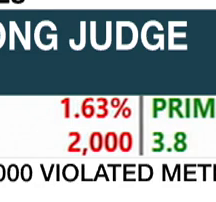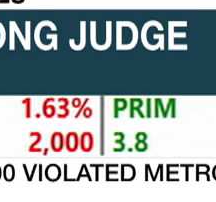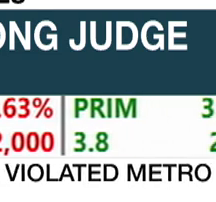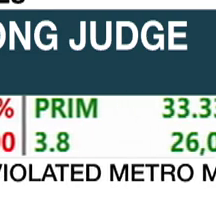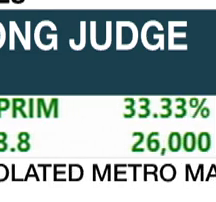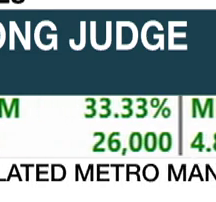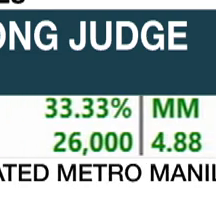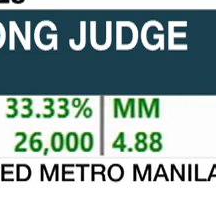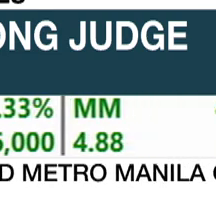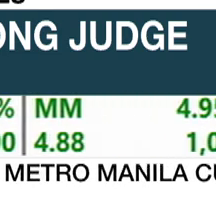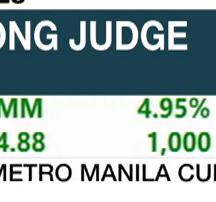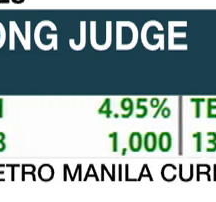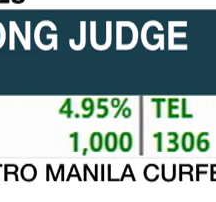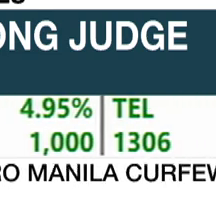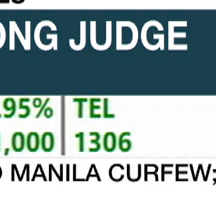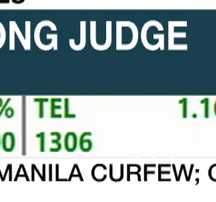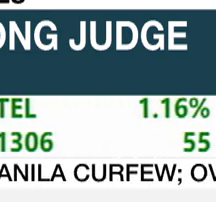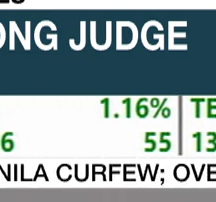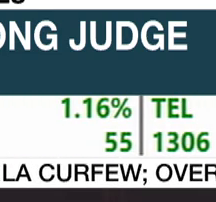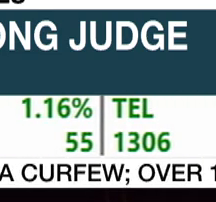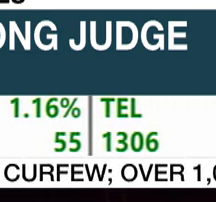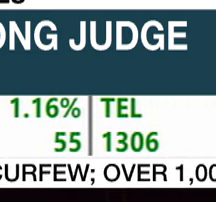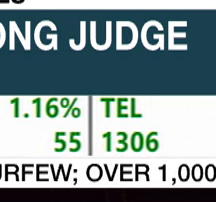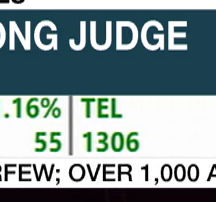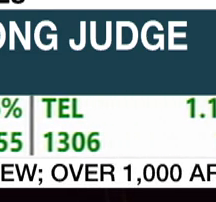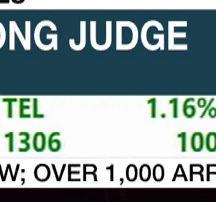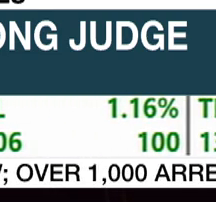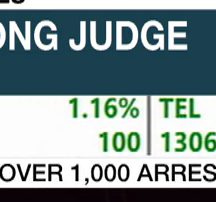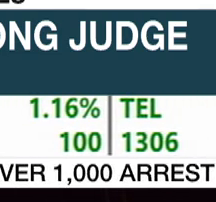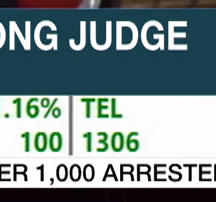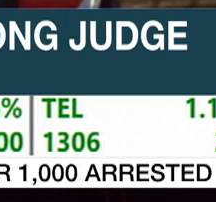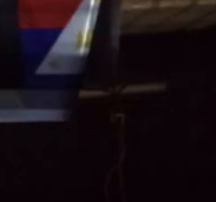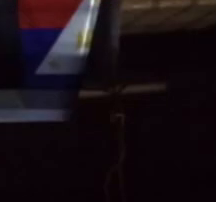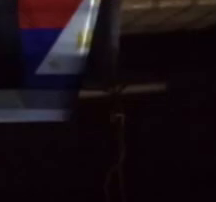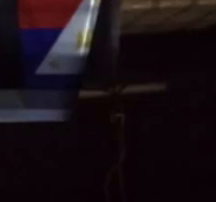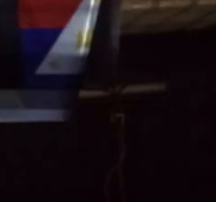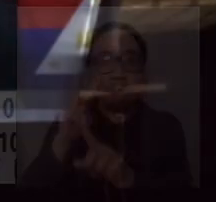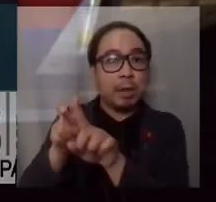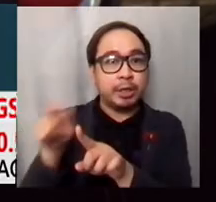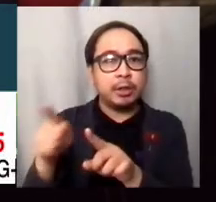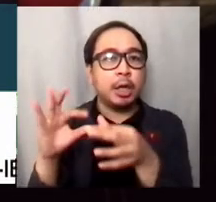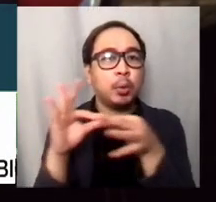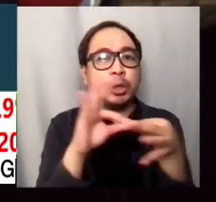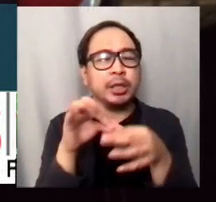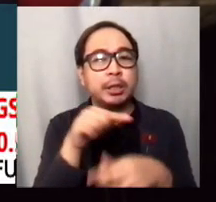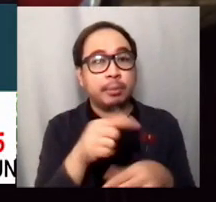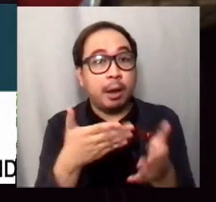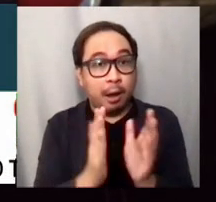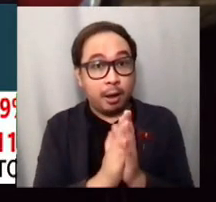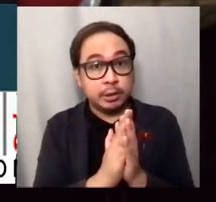local chapter, the IBP Pasig Rizal chapter, when we learned about this, we coordinated with them and they requested